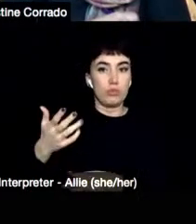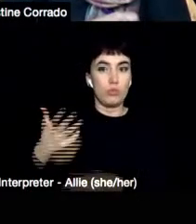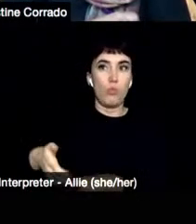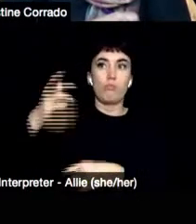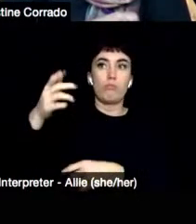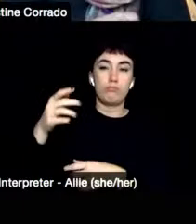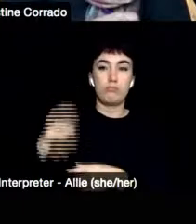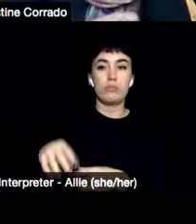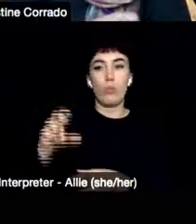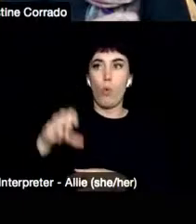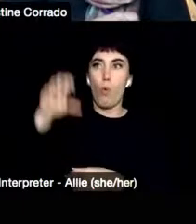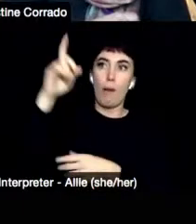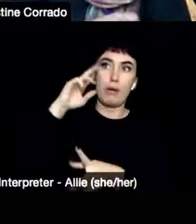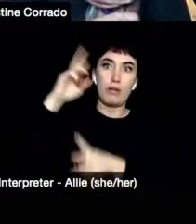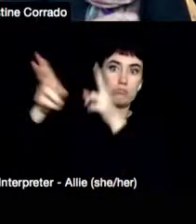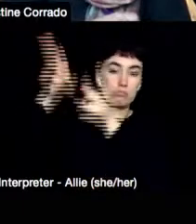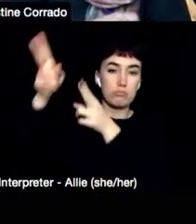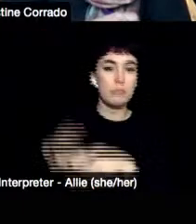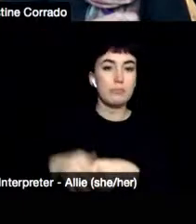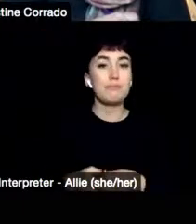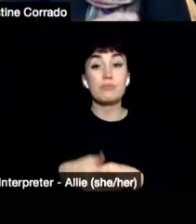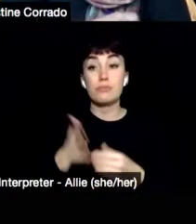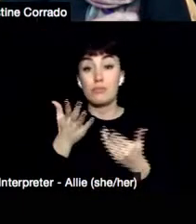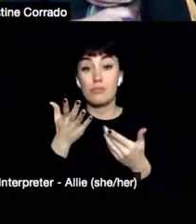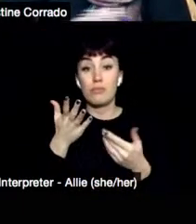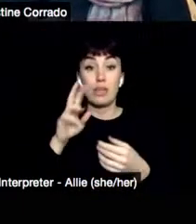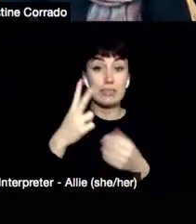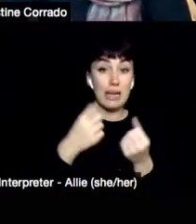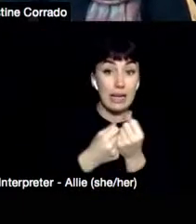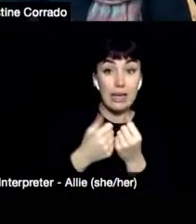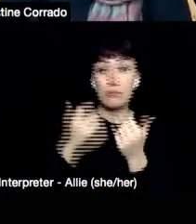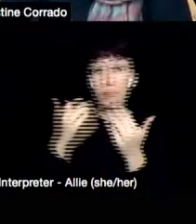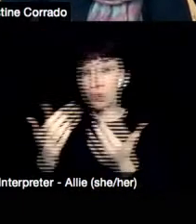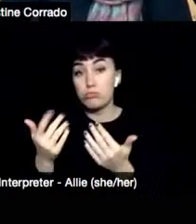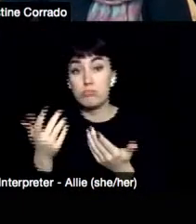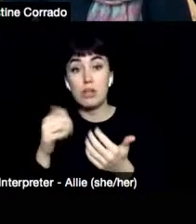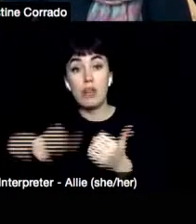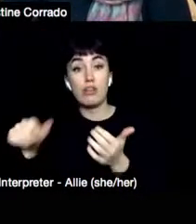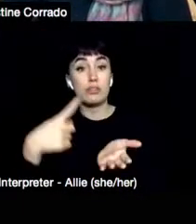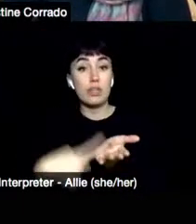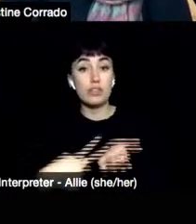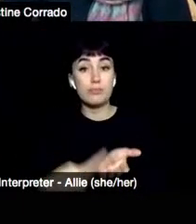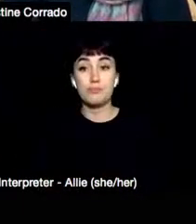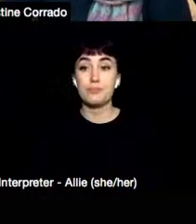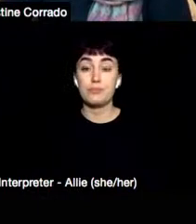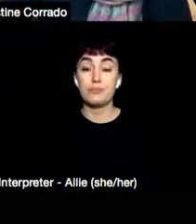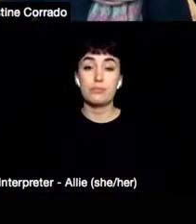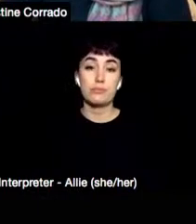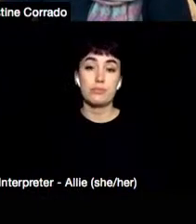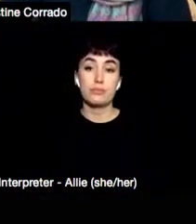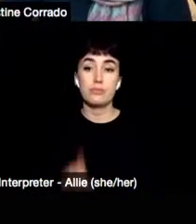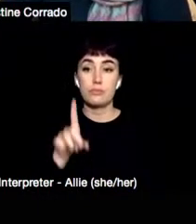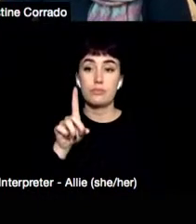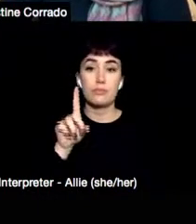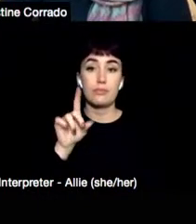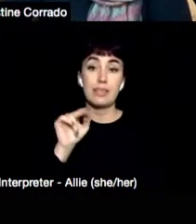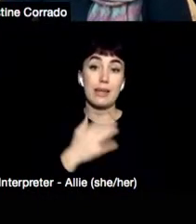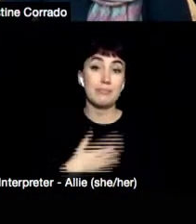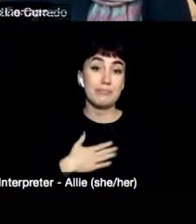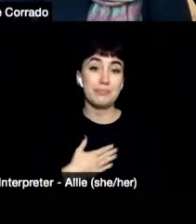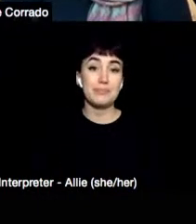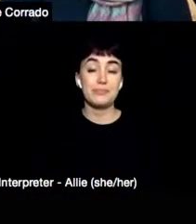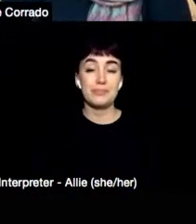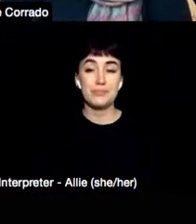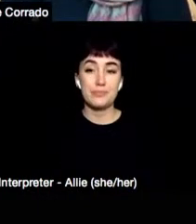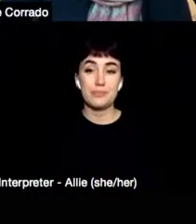okay, motion and second on that. Further discussion? Hearing none, Dan, please